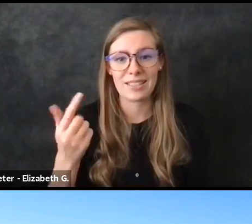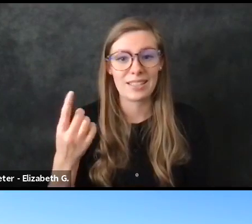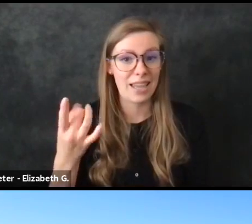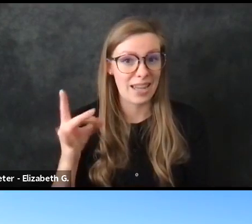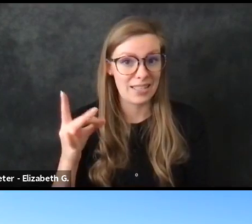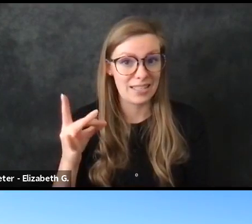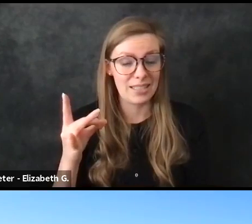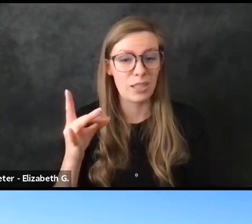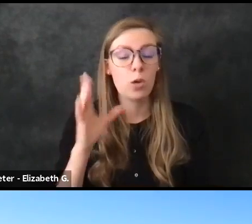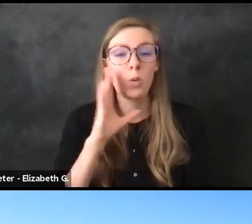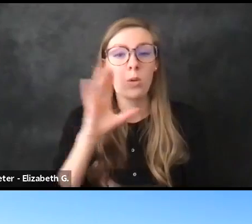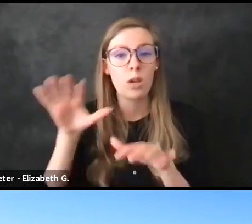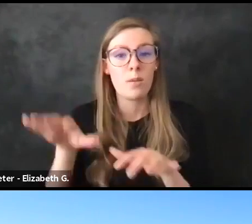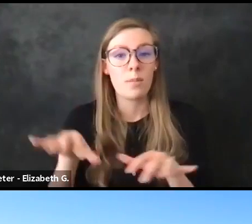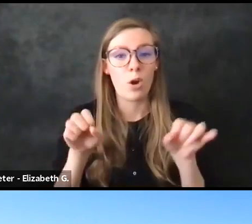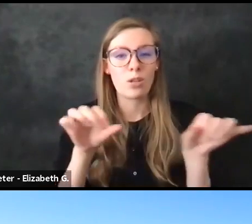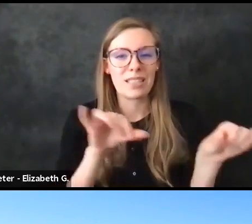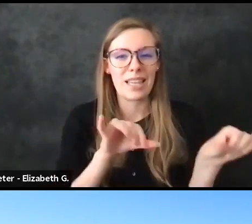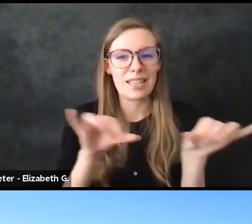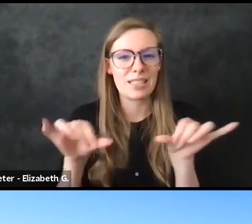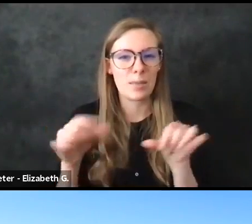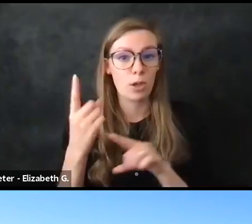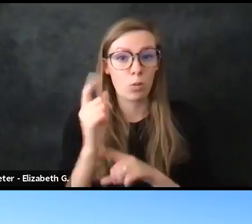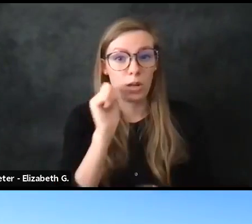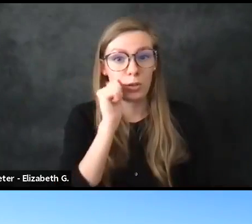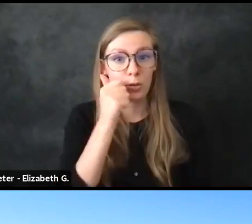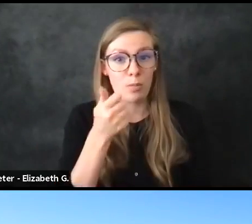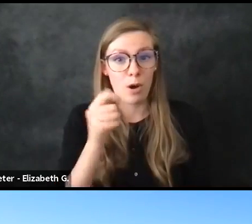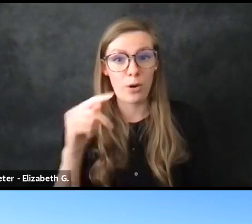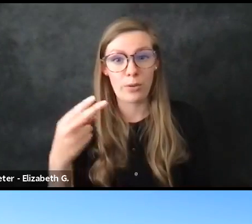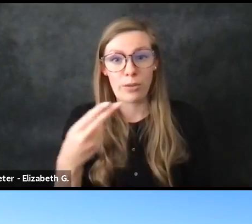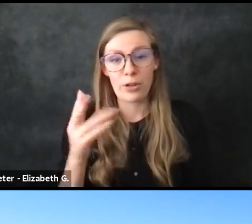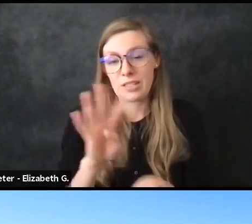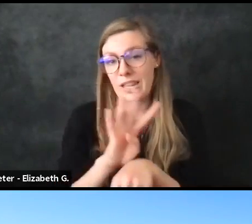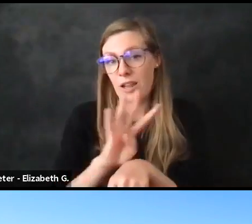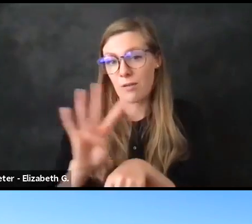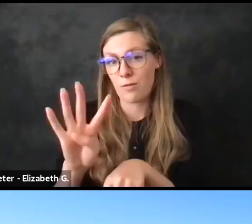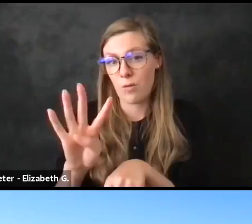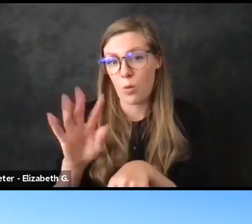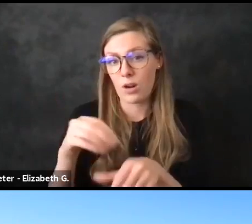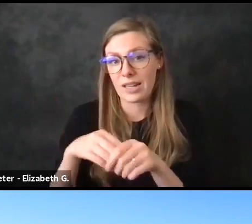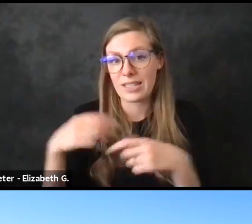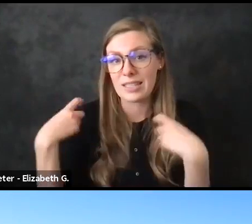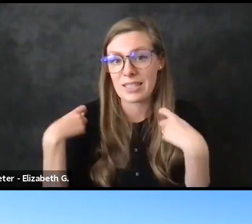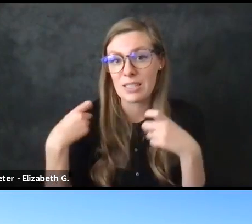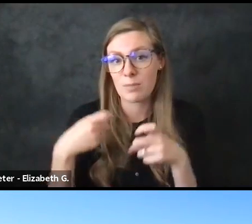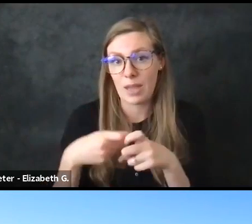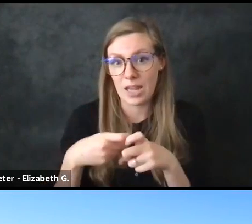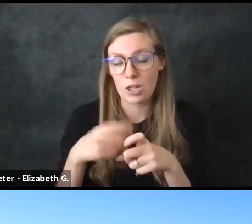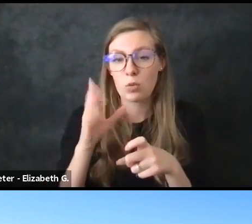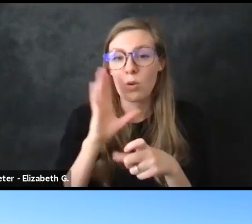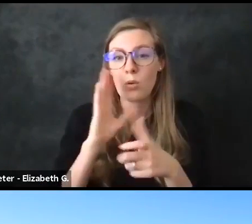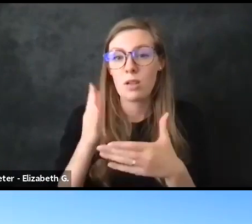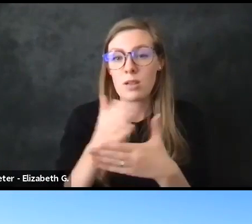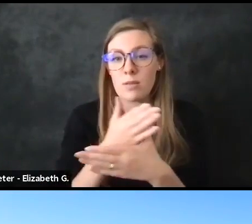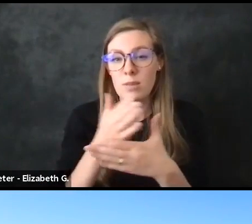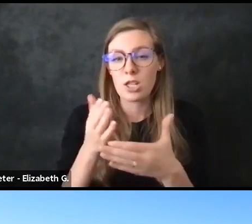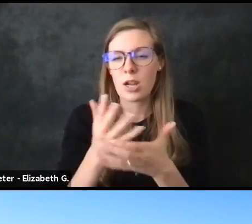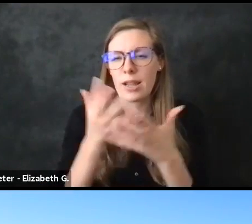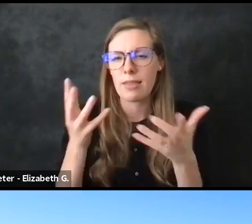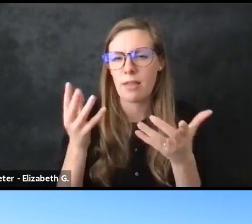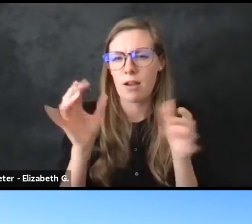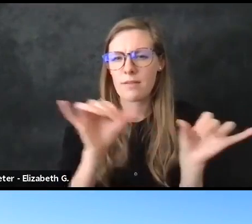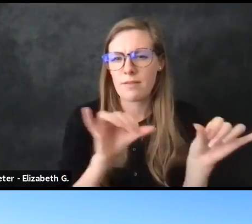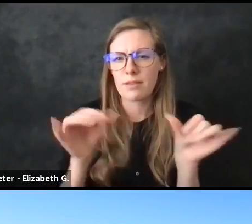we will be hosting a similar briefing tomorrow, Thursday at 4 p.m. in Spanish, where we will be sharing much of the same